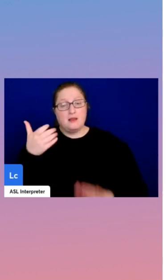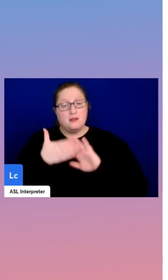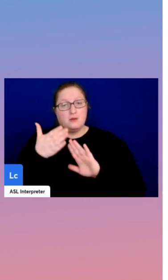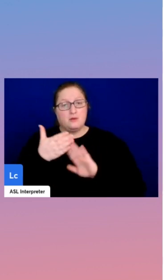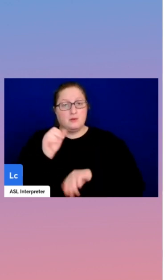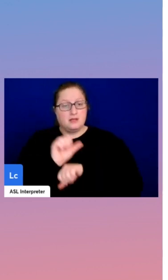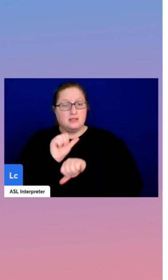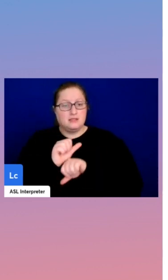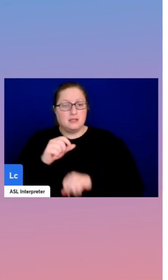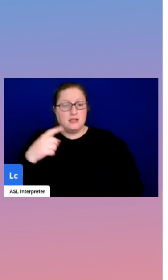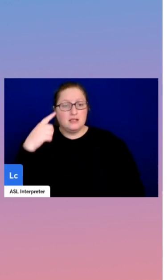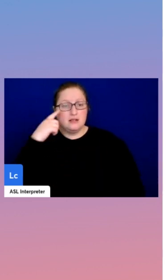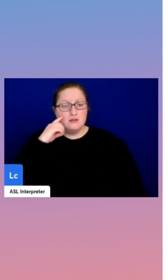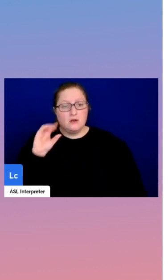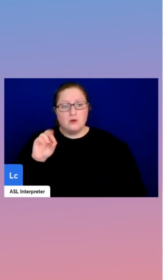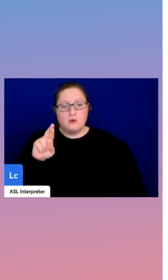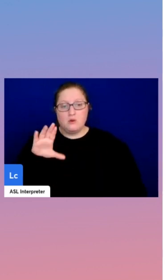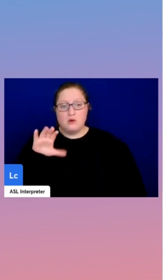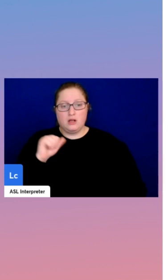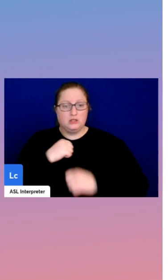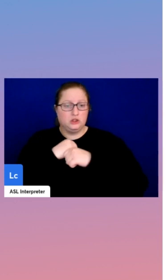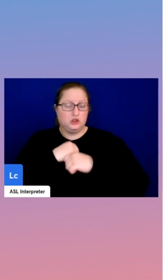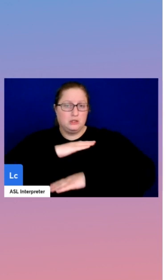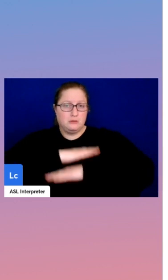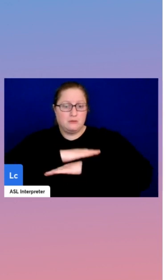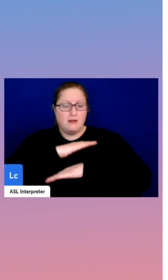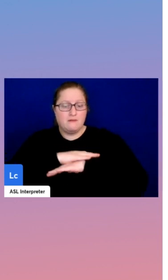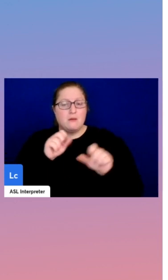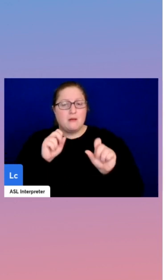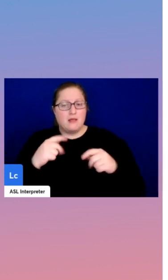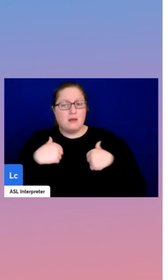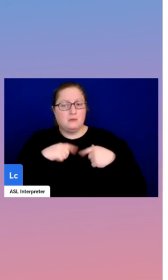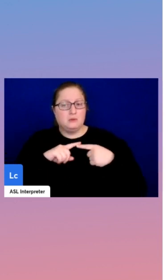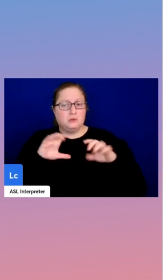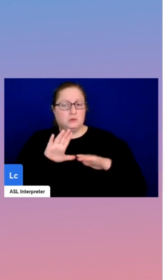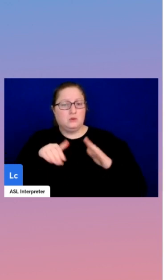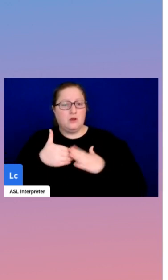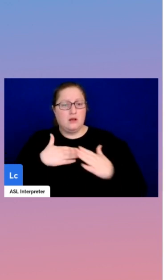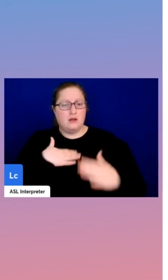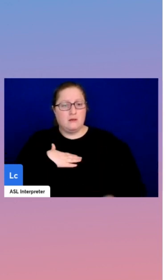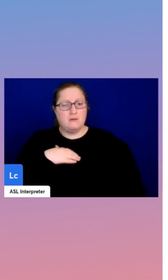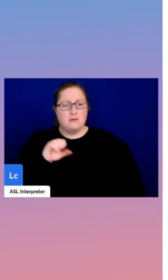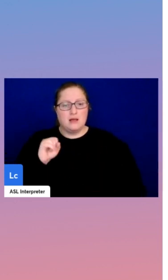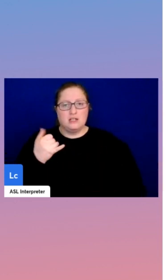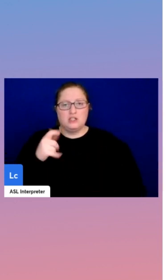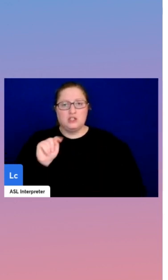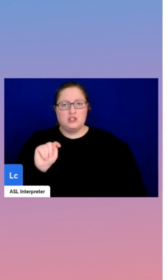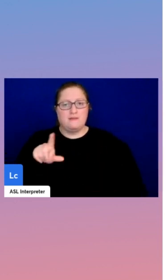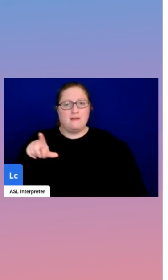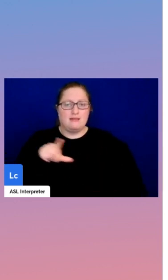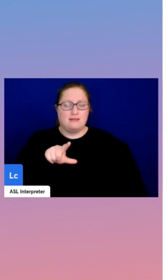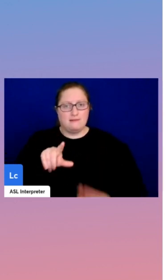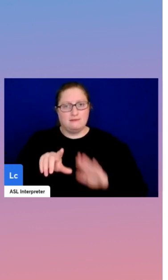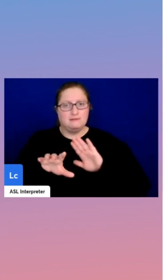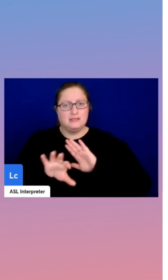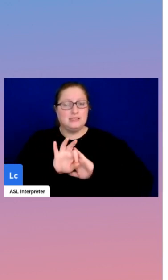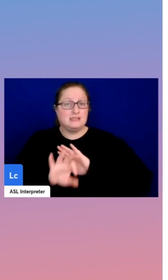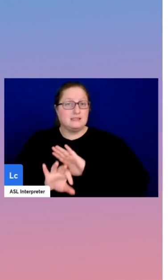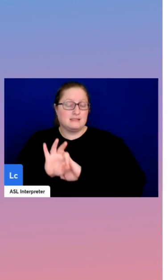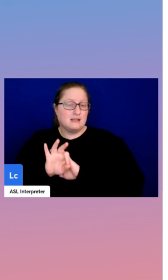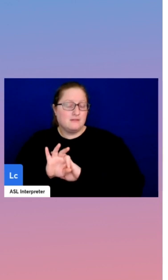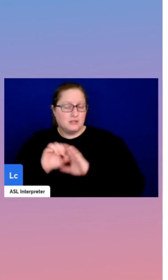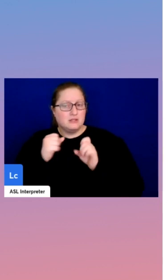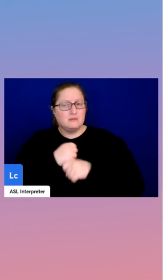for Orca Security Platform, which is allowing me to do all my shift left discoveries to make sure